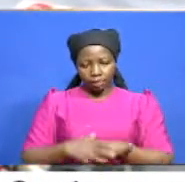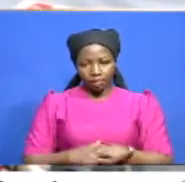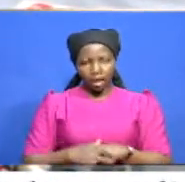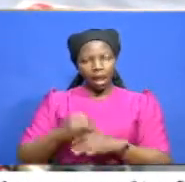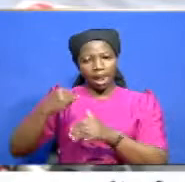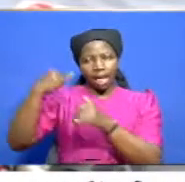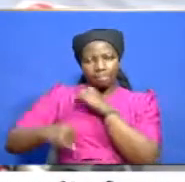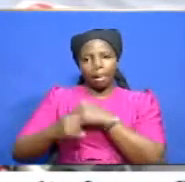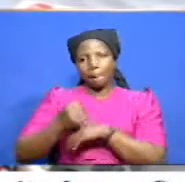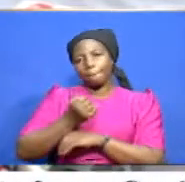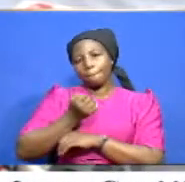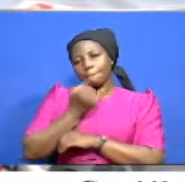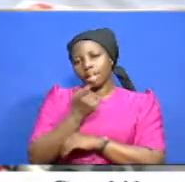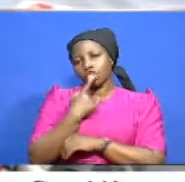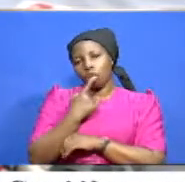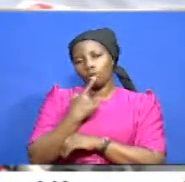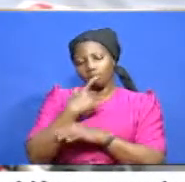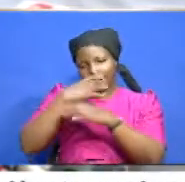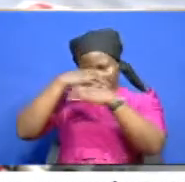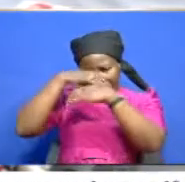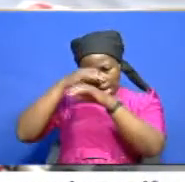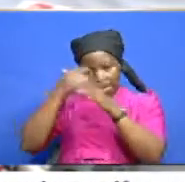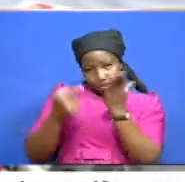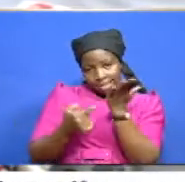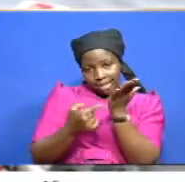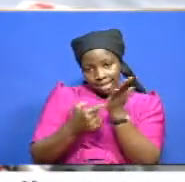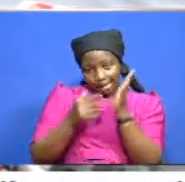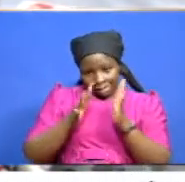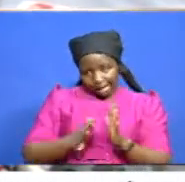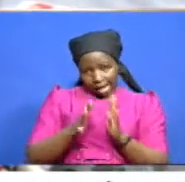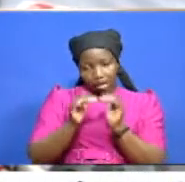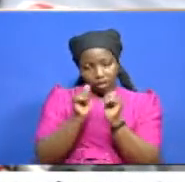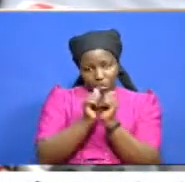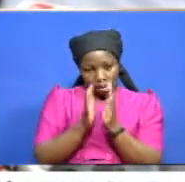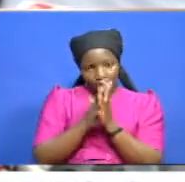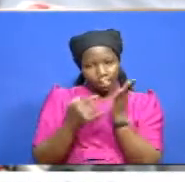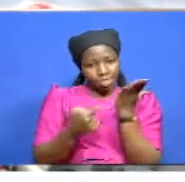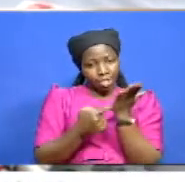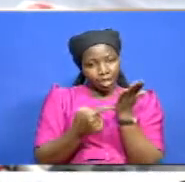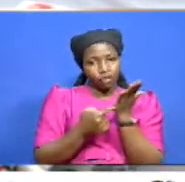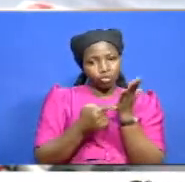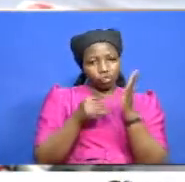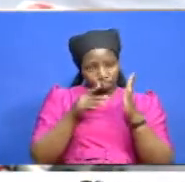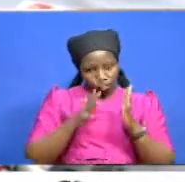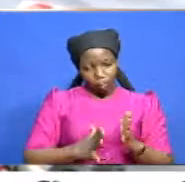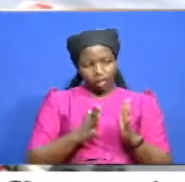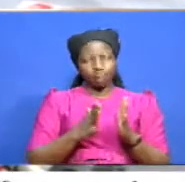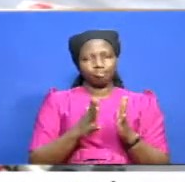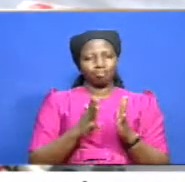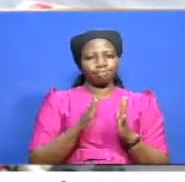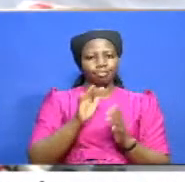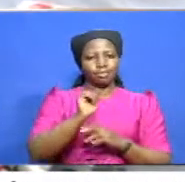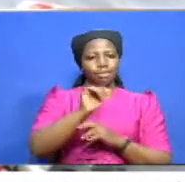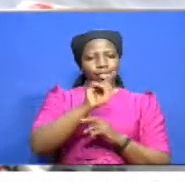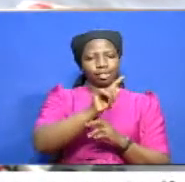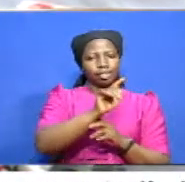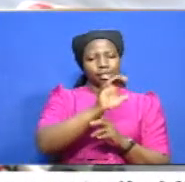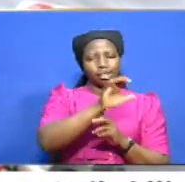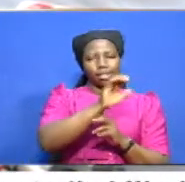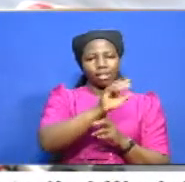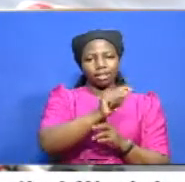Medical Laboratory Technician and Technologist Act, CAP